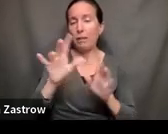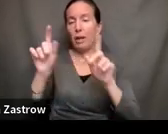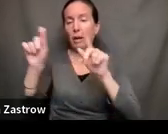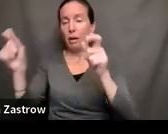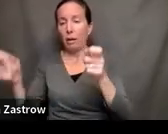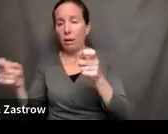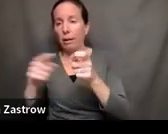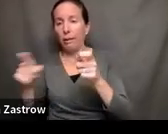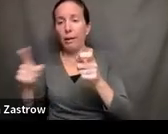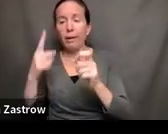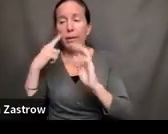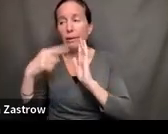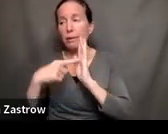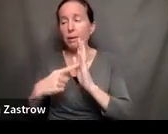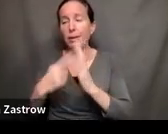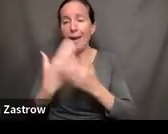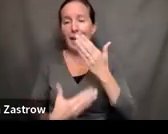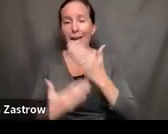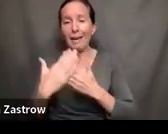hands to themselves,